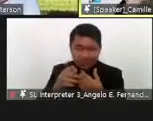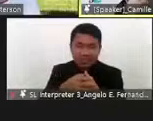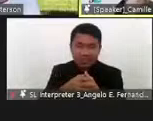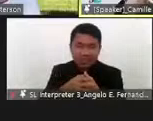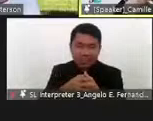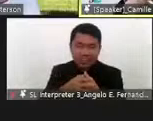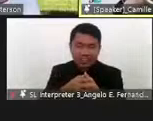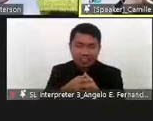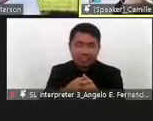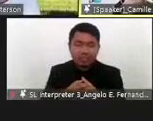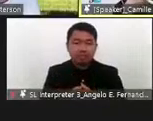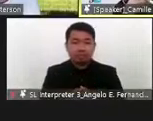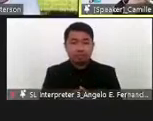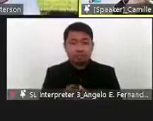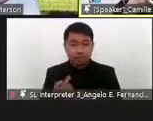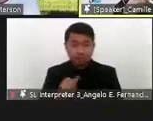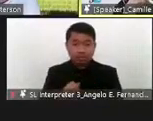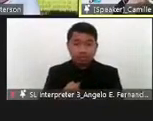Buenvenida.